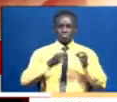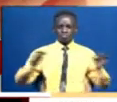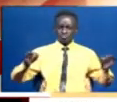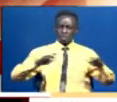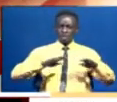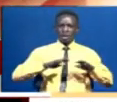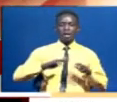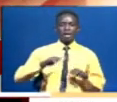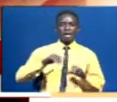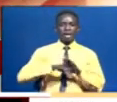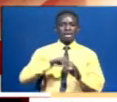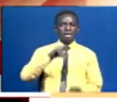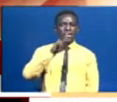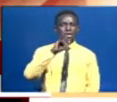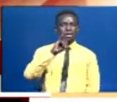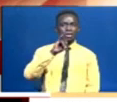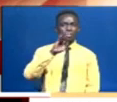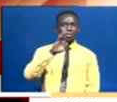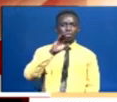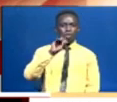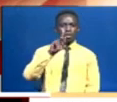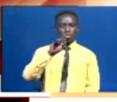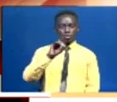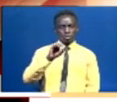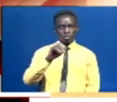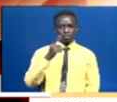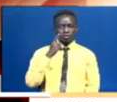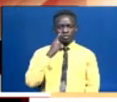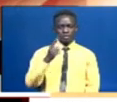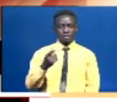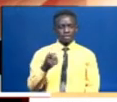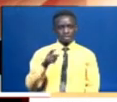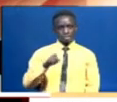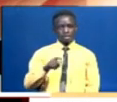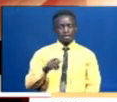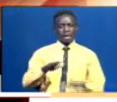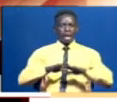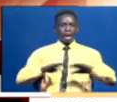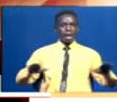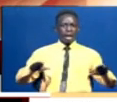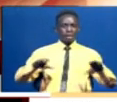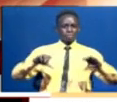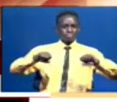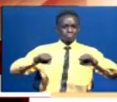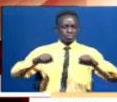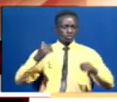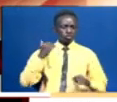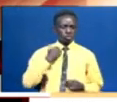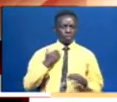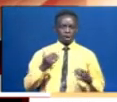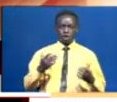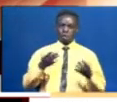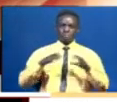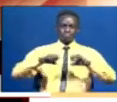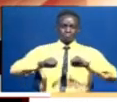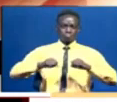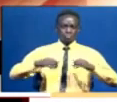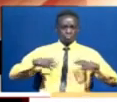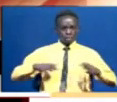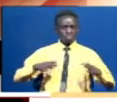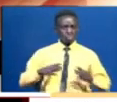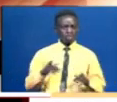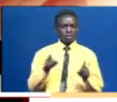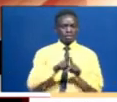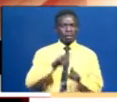has exposed them to risk of dispossession of the land by land grabbers. Civil servants in the county government of Makueni have been accused